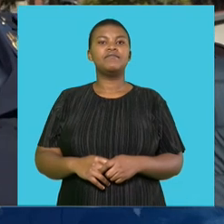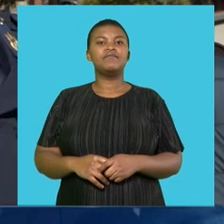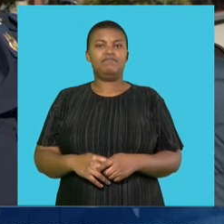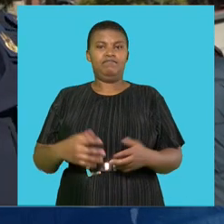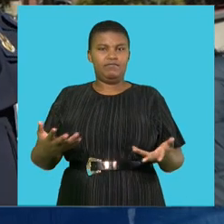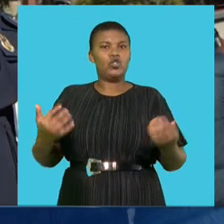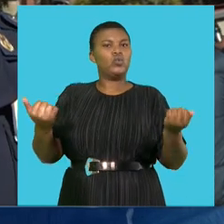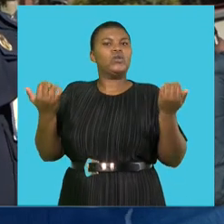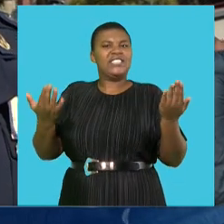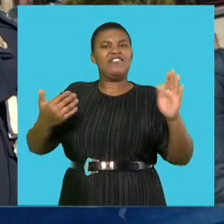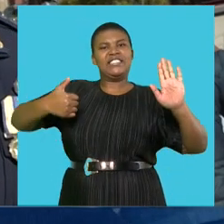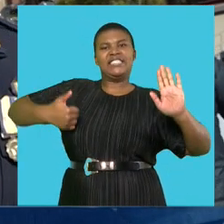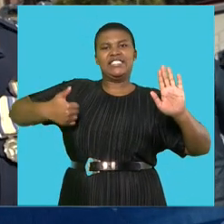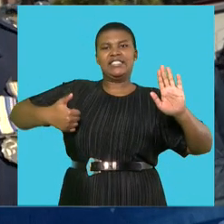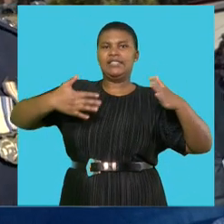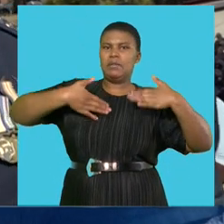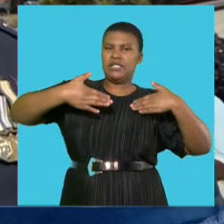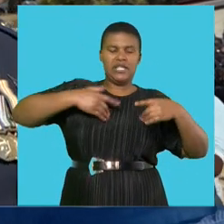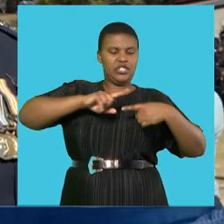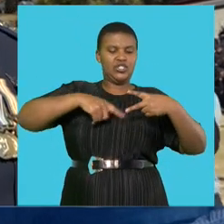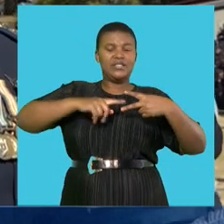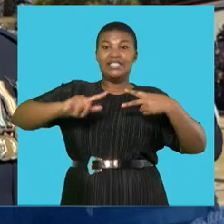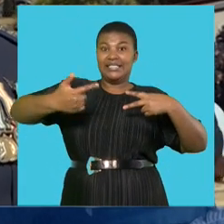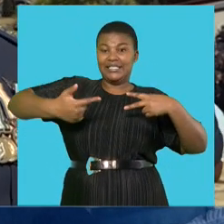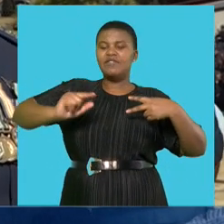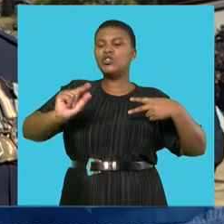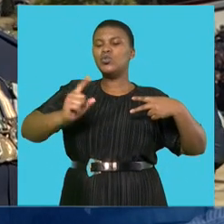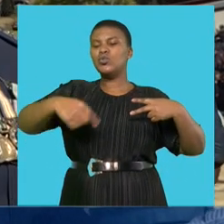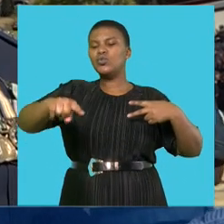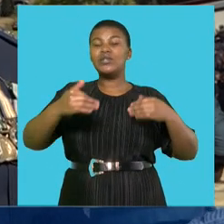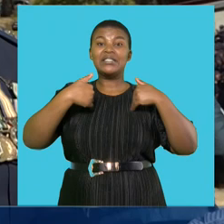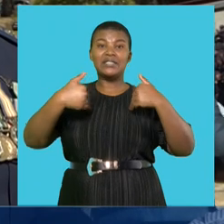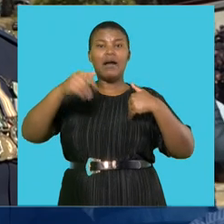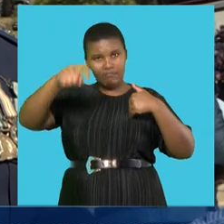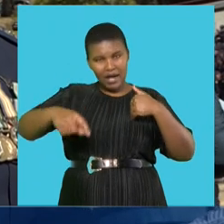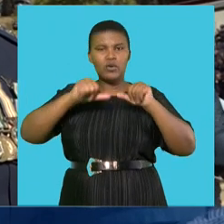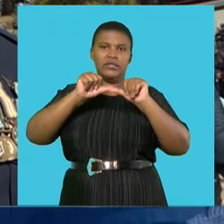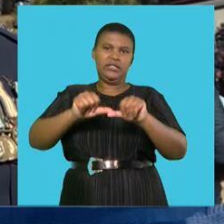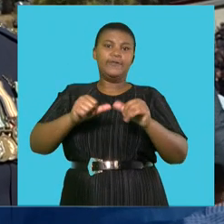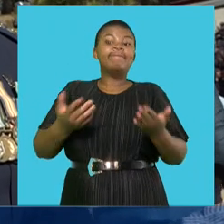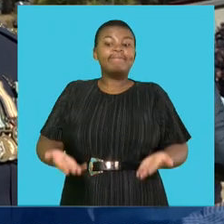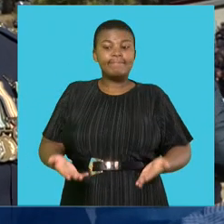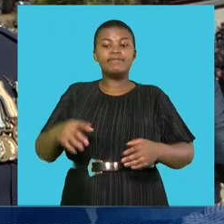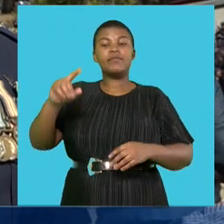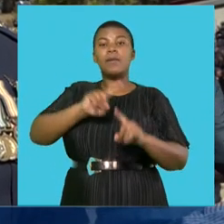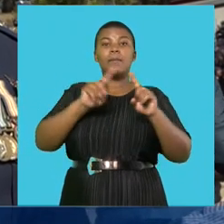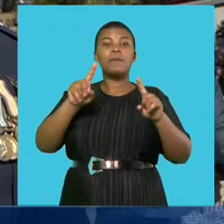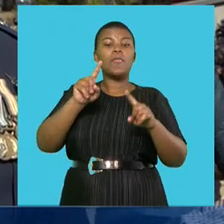sixth administration seventh administration is coming they'll have to continue but more than that